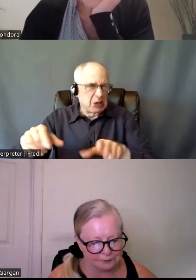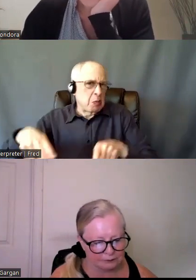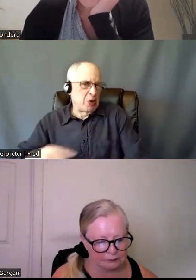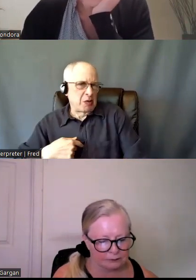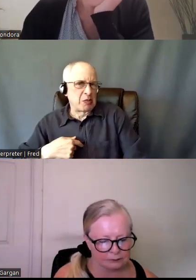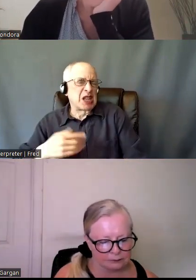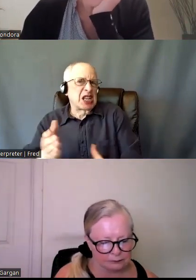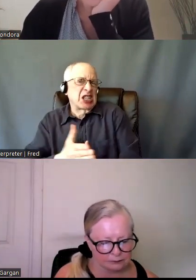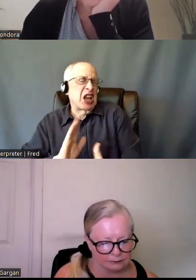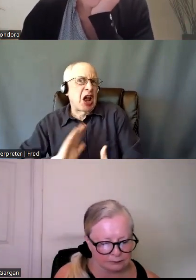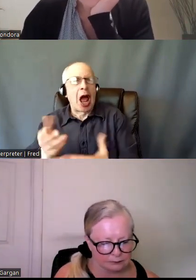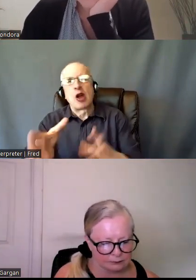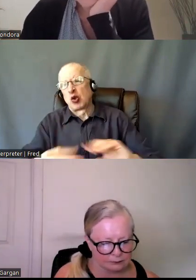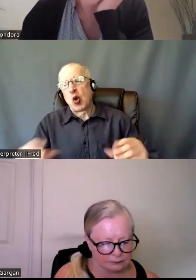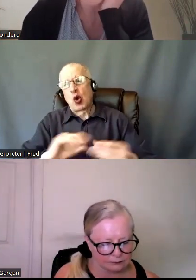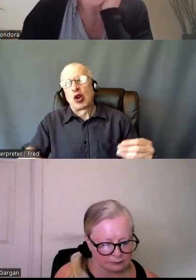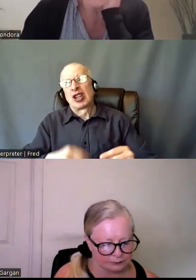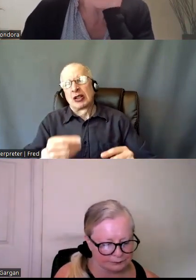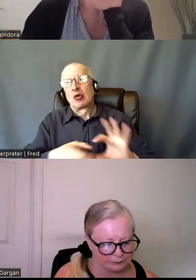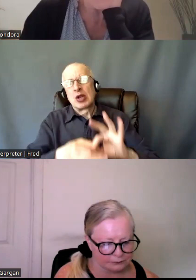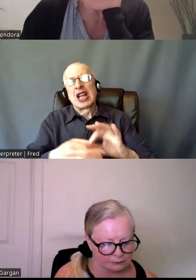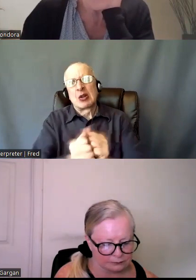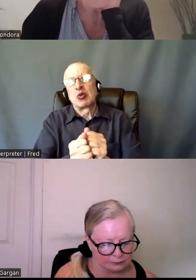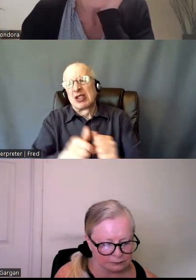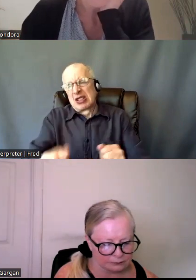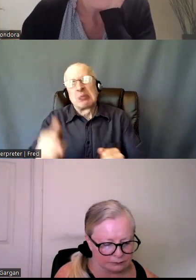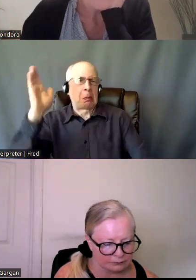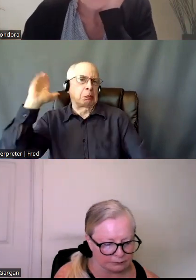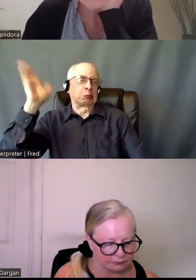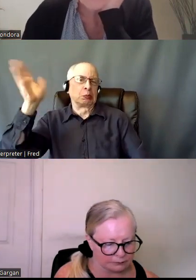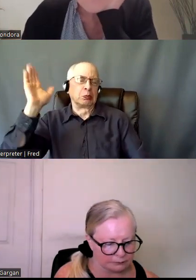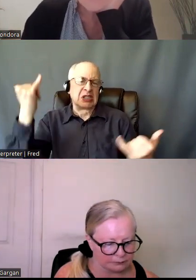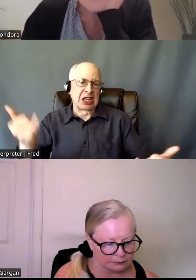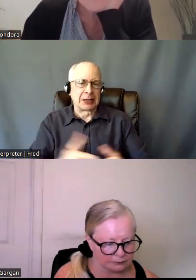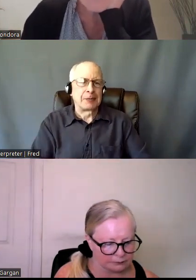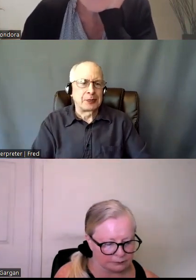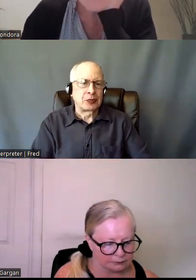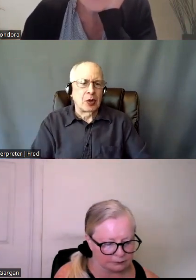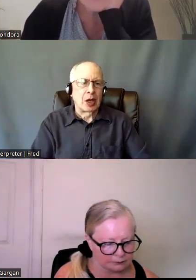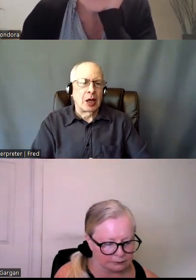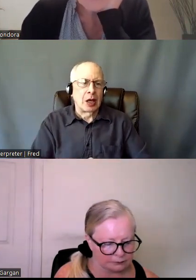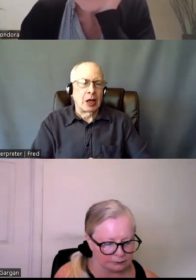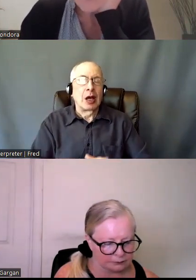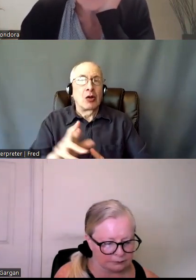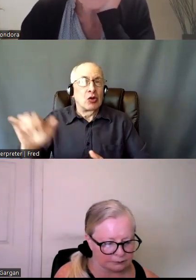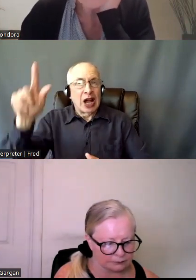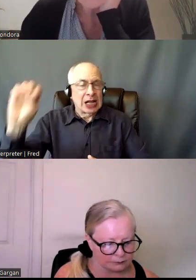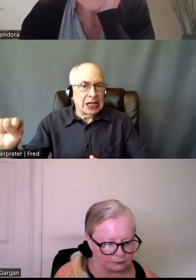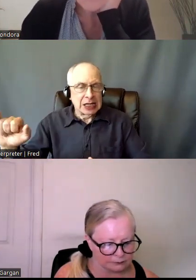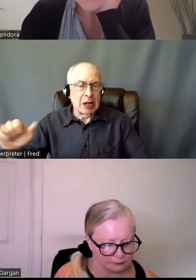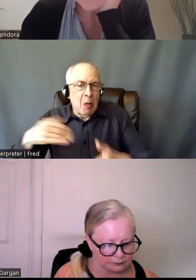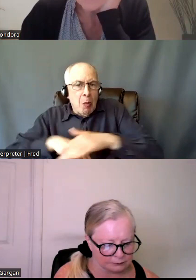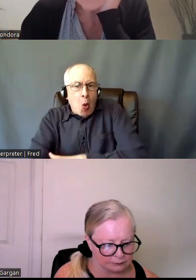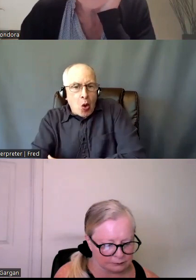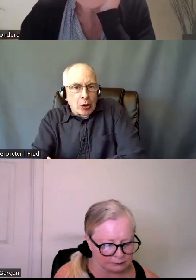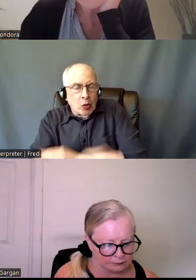our family story as it relates to the topic of our conversation today. So from the moment that Riley entered into this world, we knew